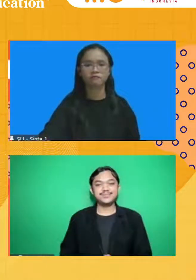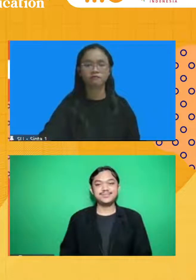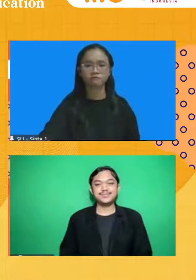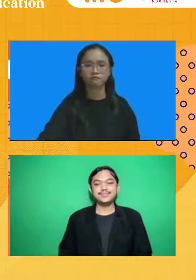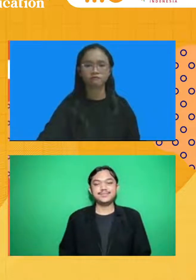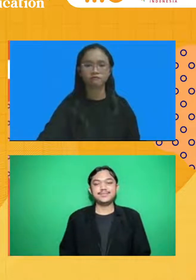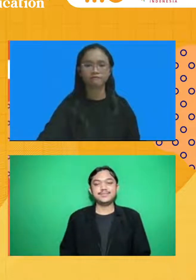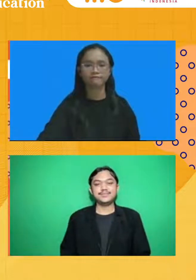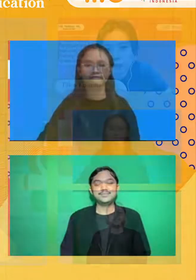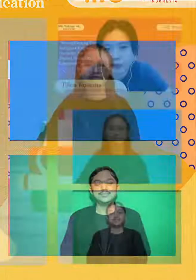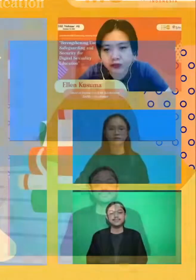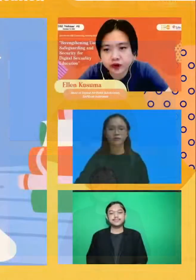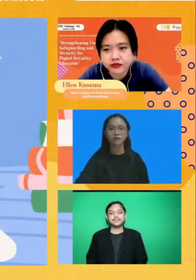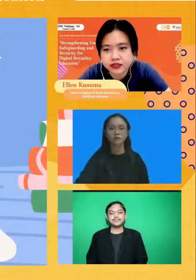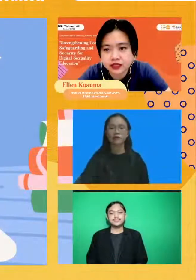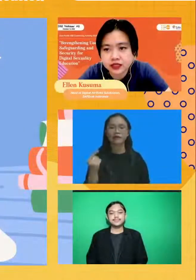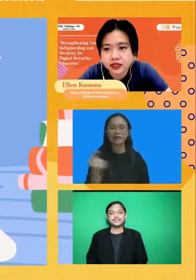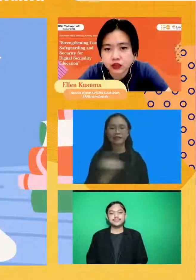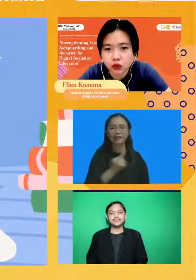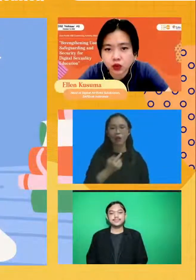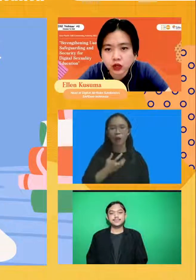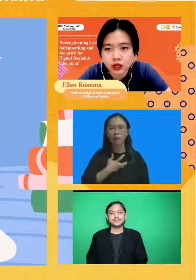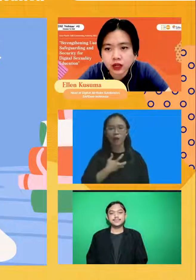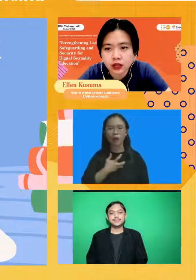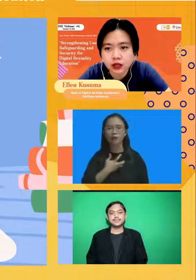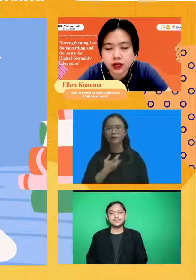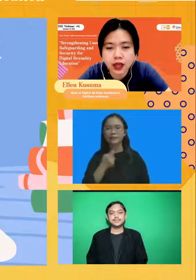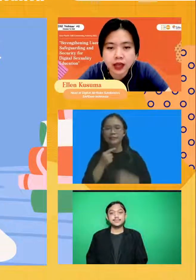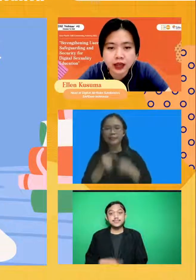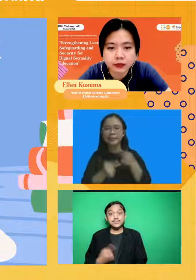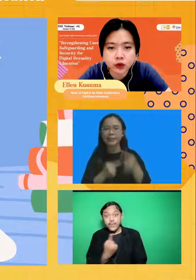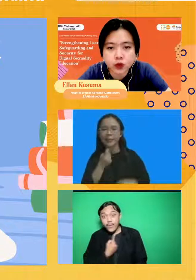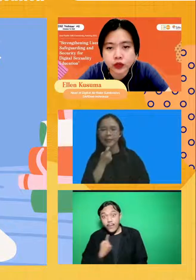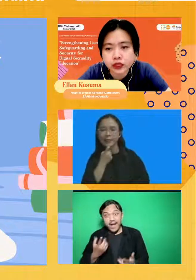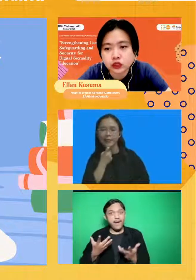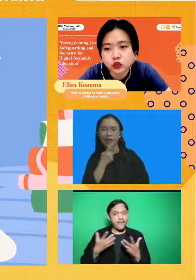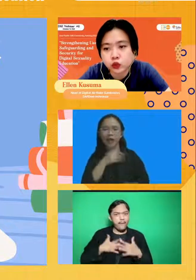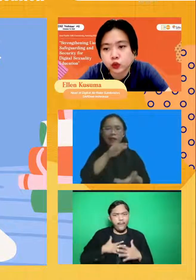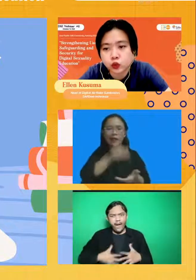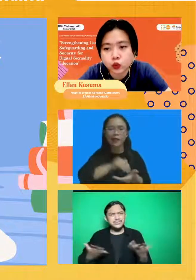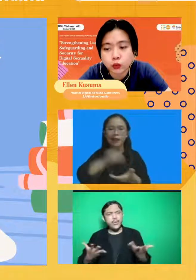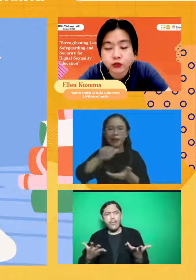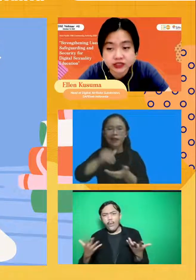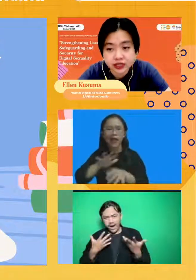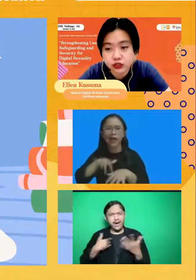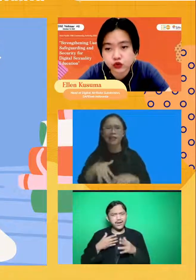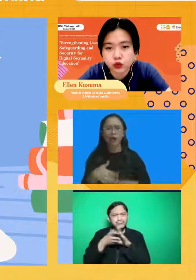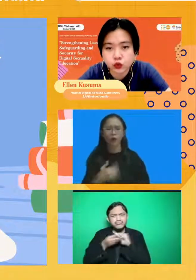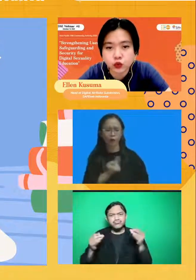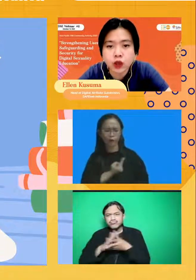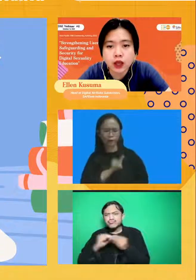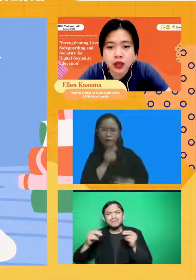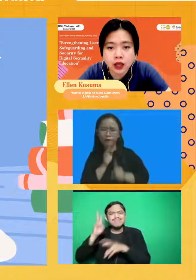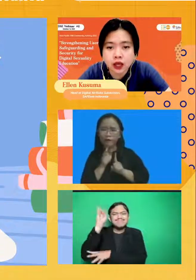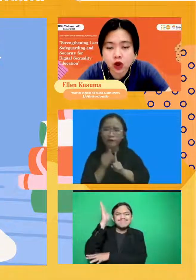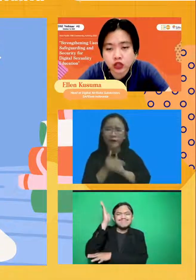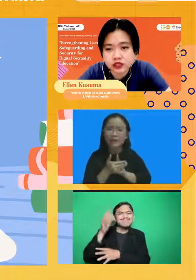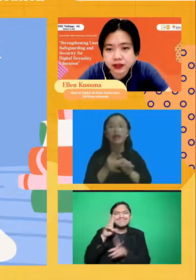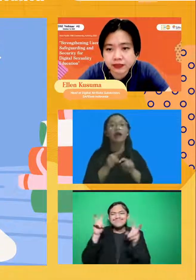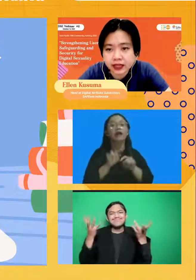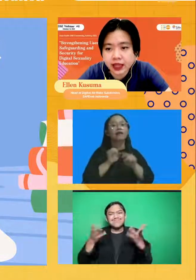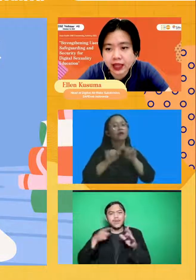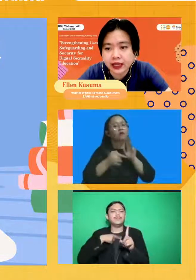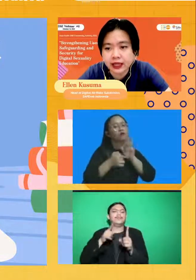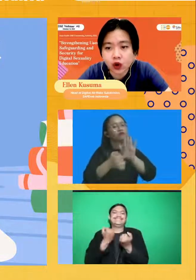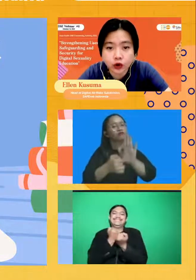talk about data and privacy and so on, I am going to present to you a